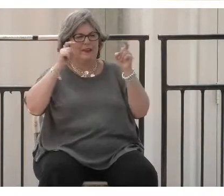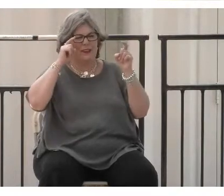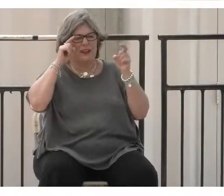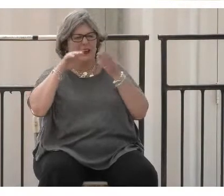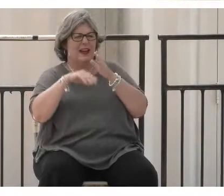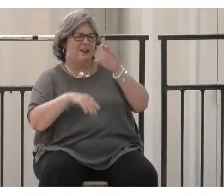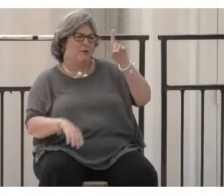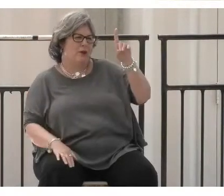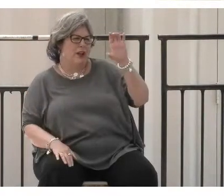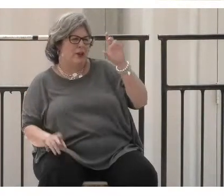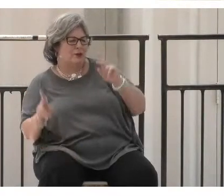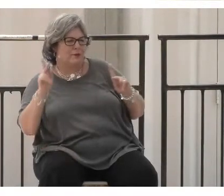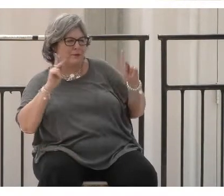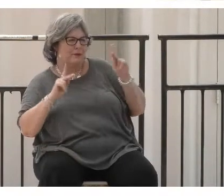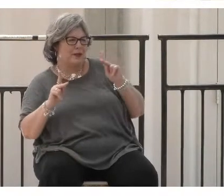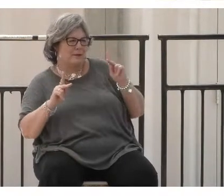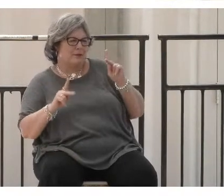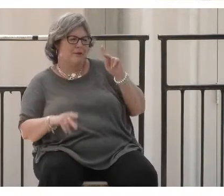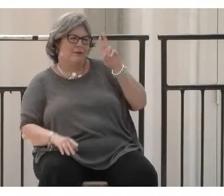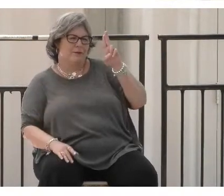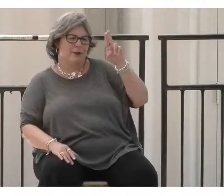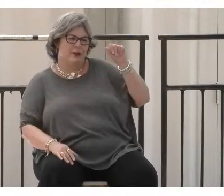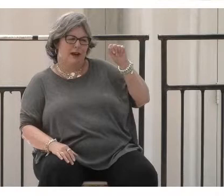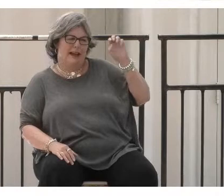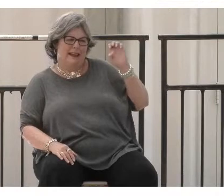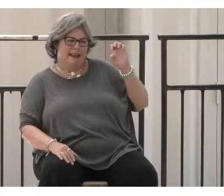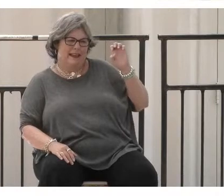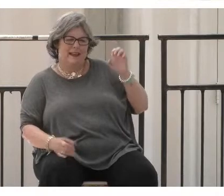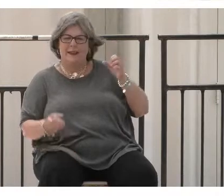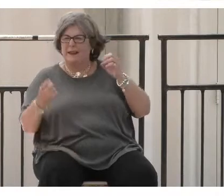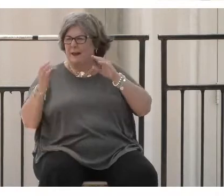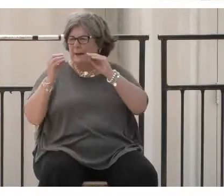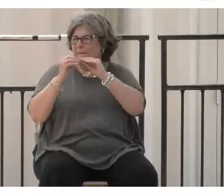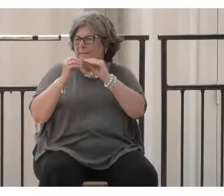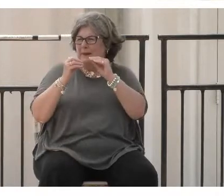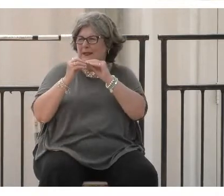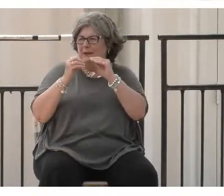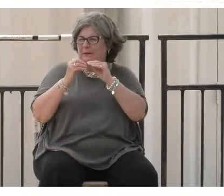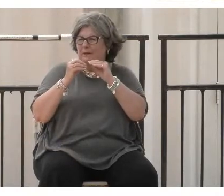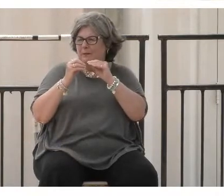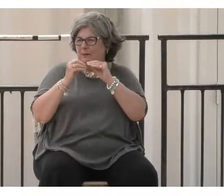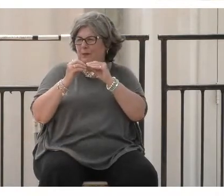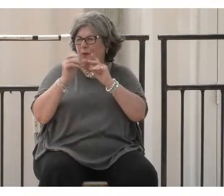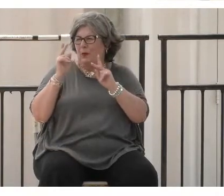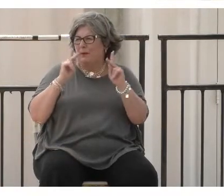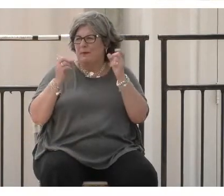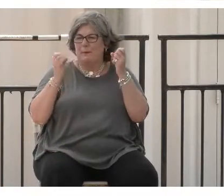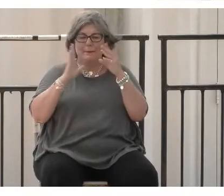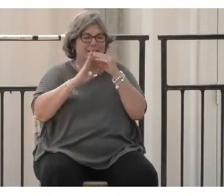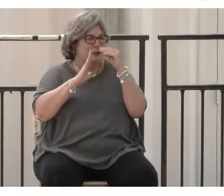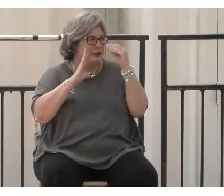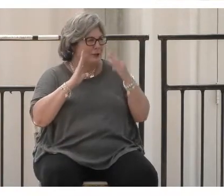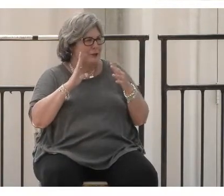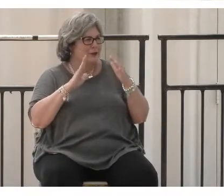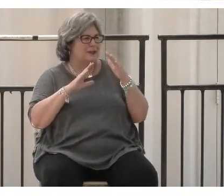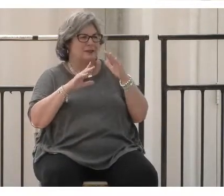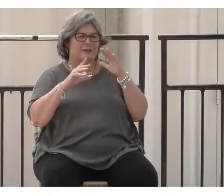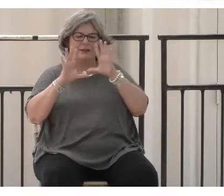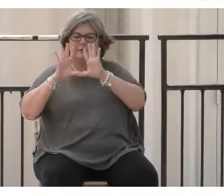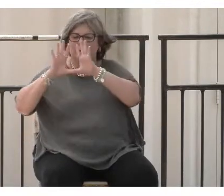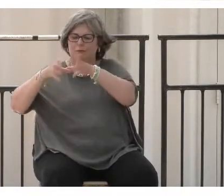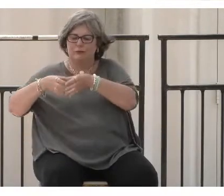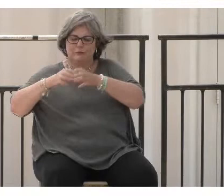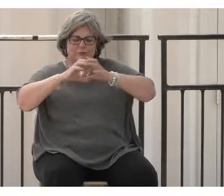over 100 people from the Emirates here, we have many more behind them many of the students from various cohorts that